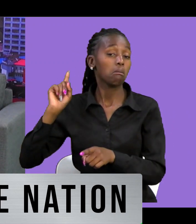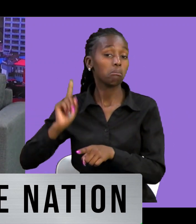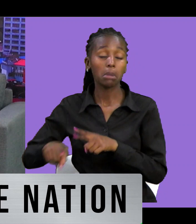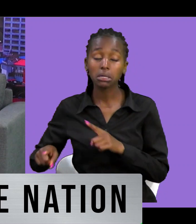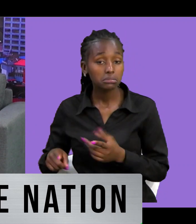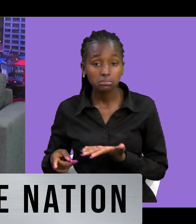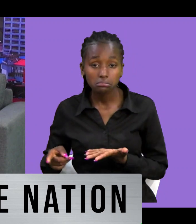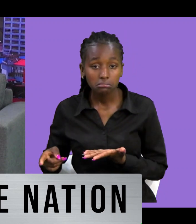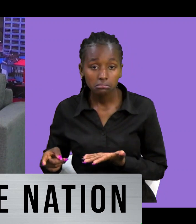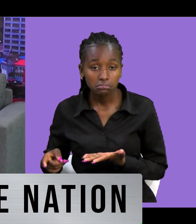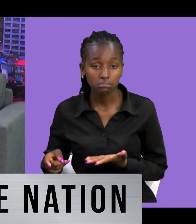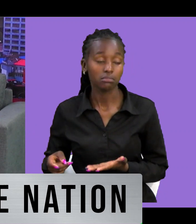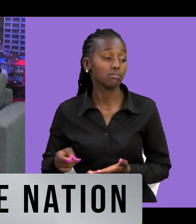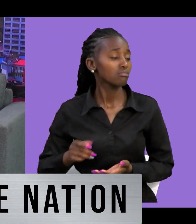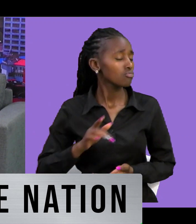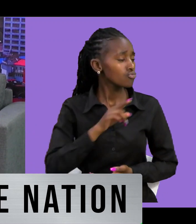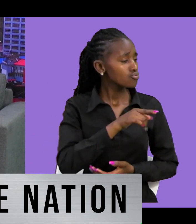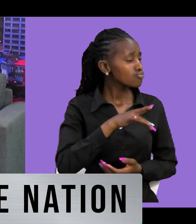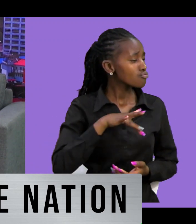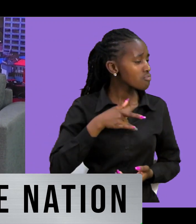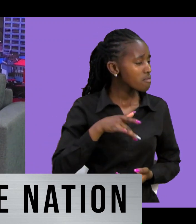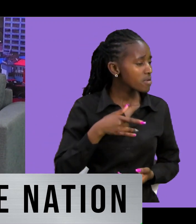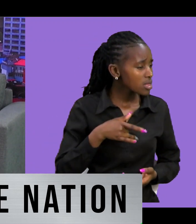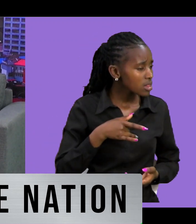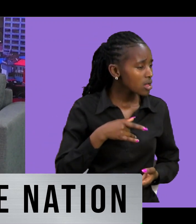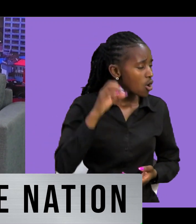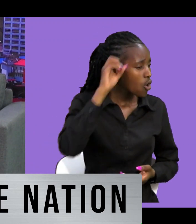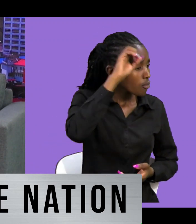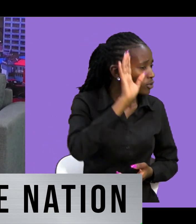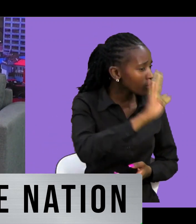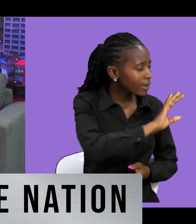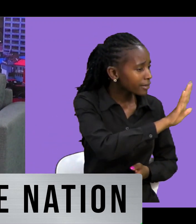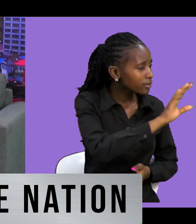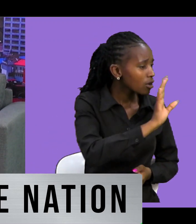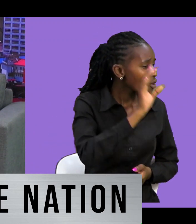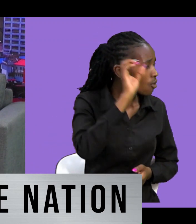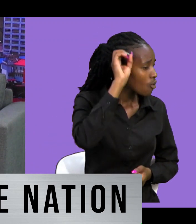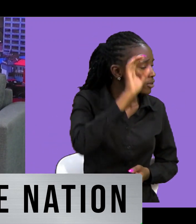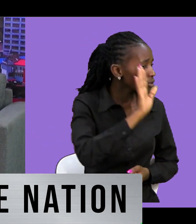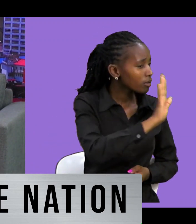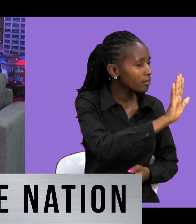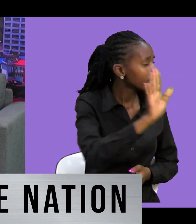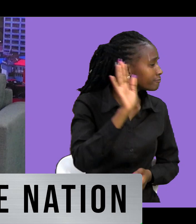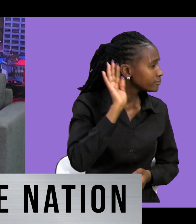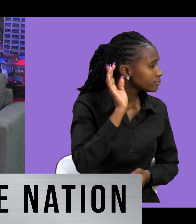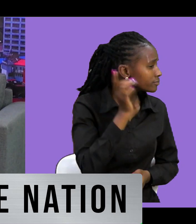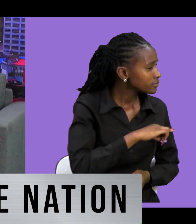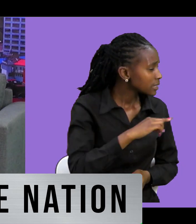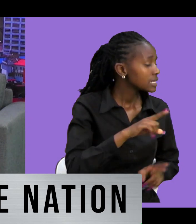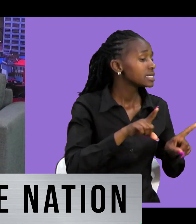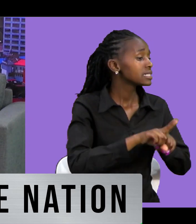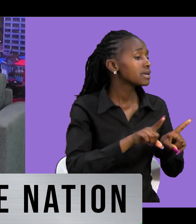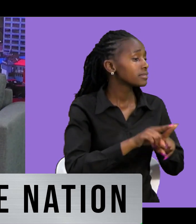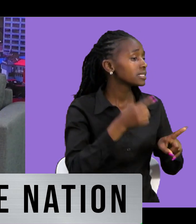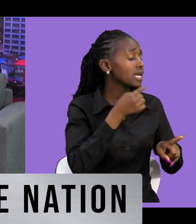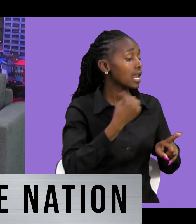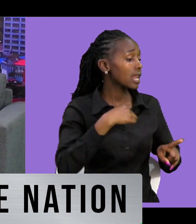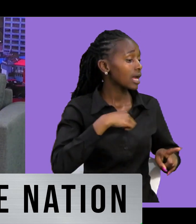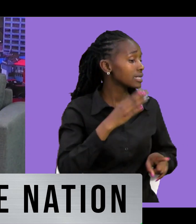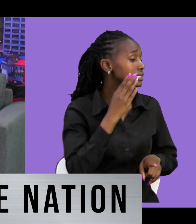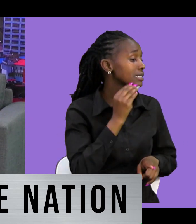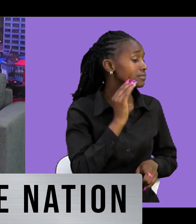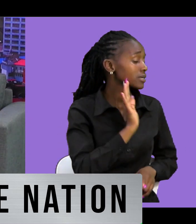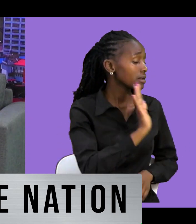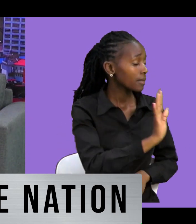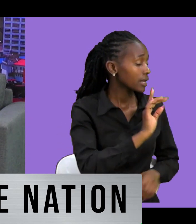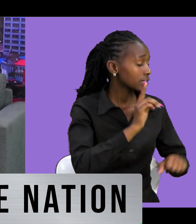feel like your views were heard? Okay, what was your experience during the attendance of